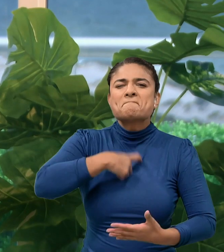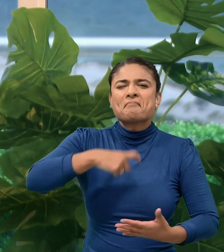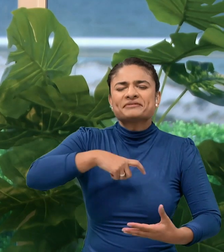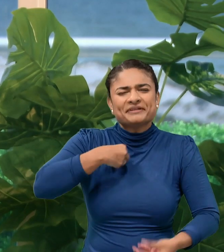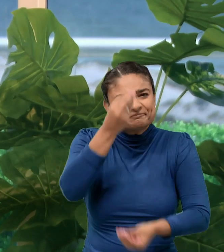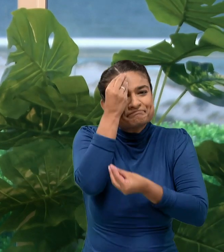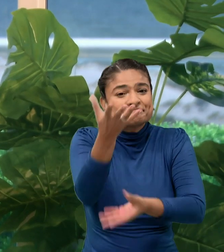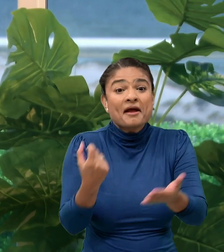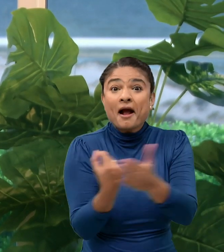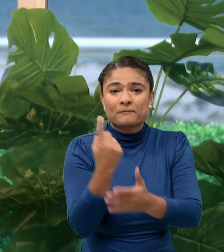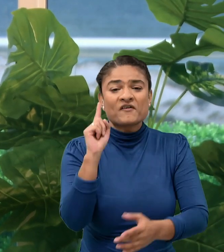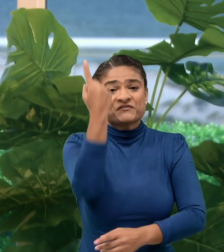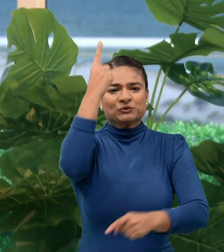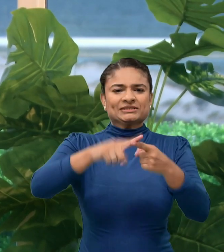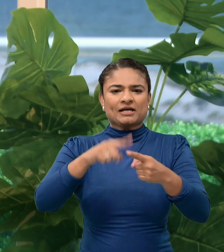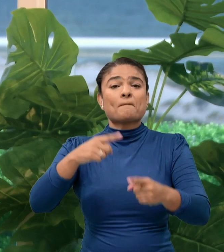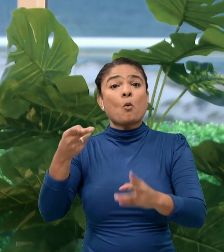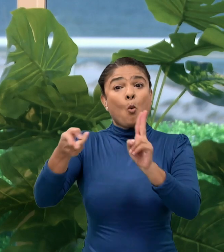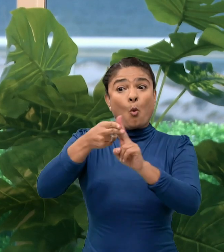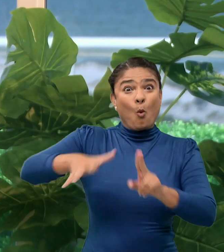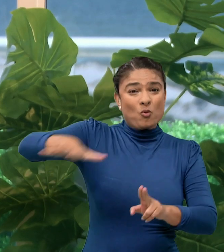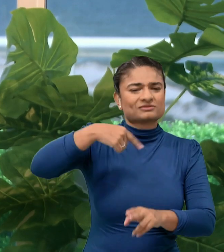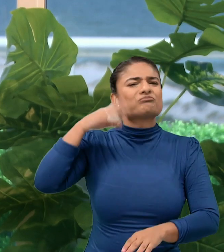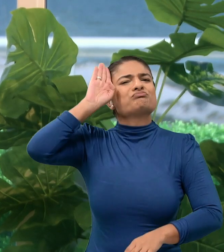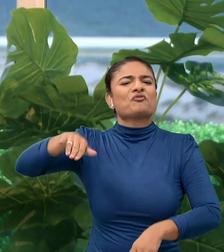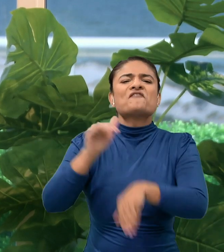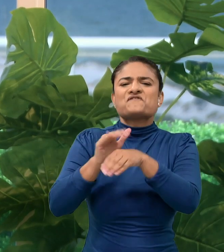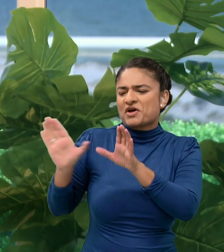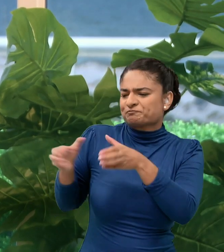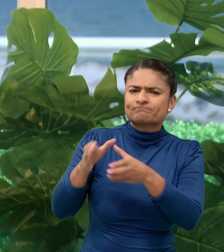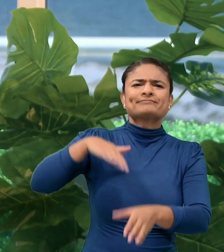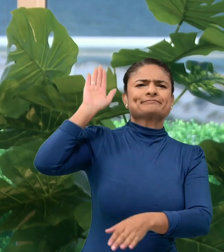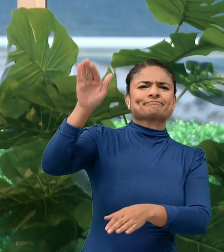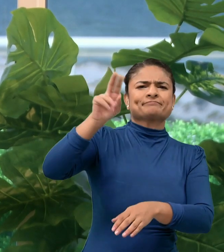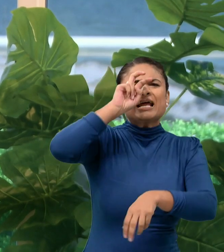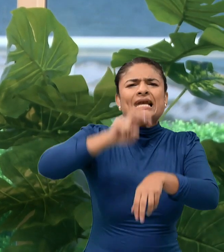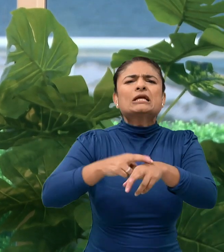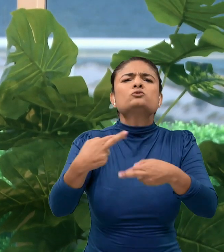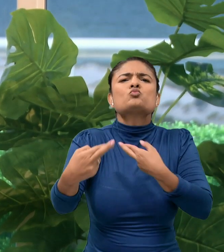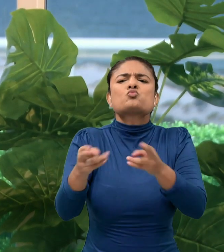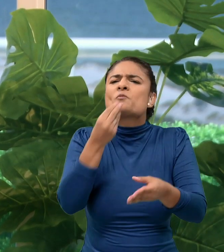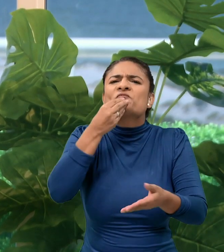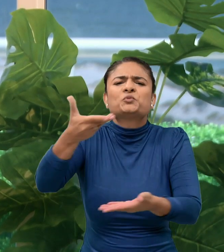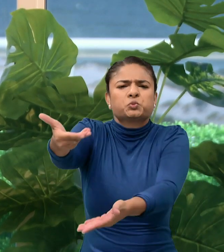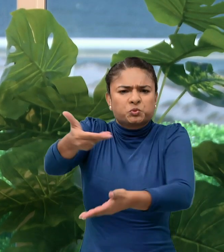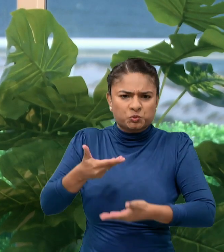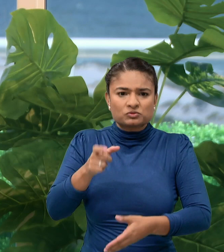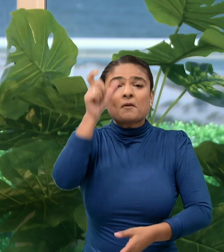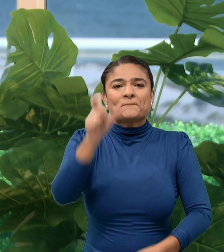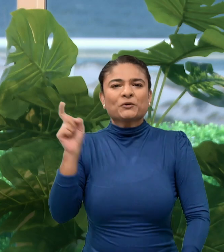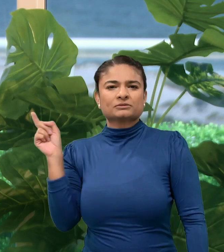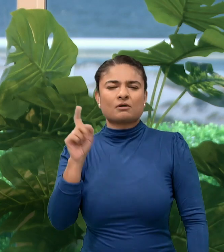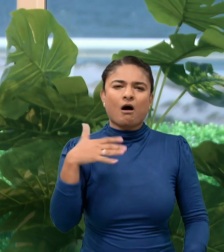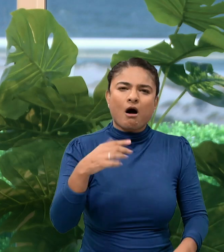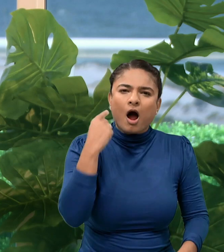So, a personal story. The first time I stayed at the hotel with a group of friends, we called for room service. The first thing I noticed was that the waiter had the